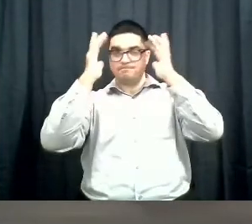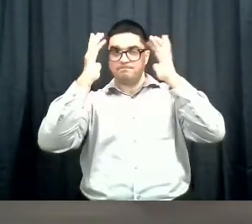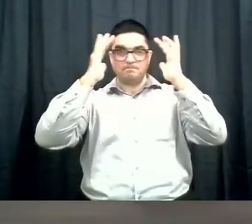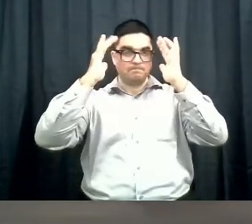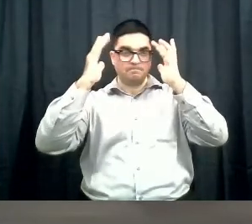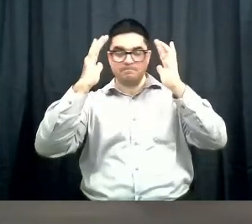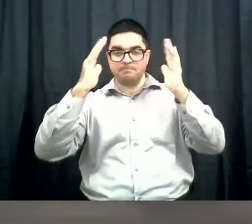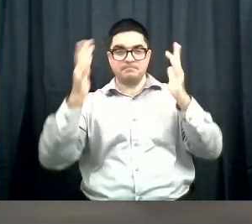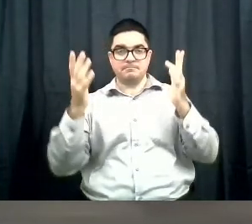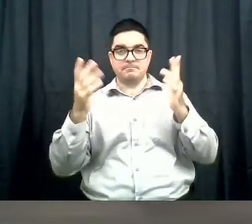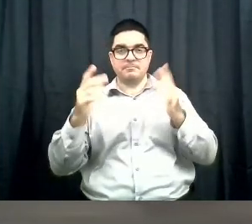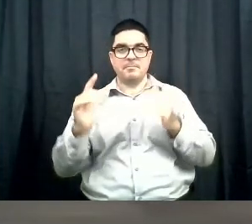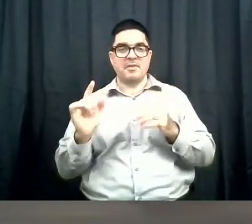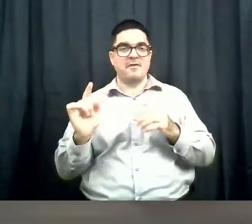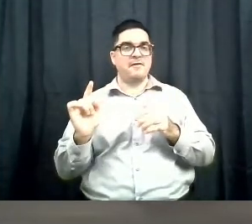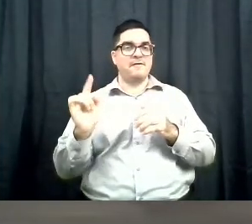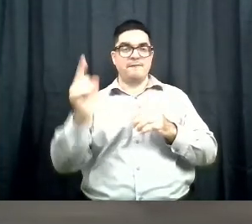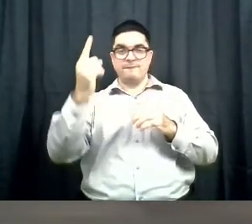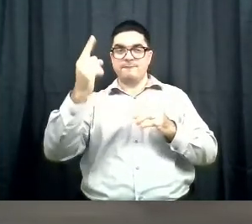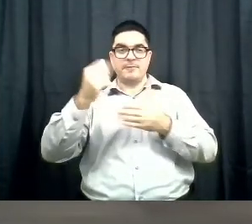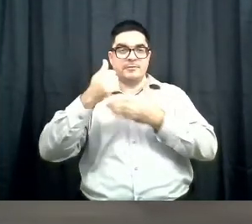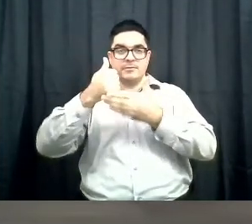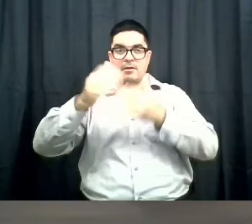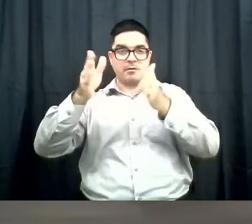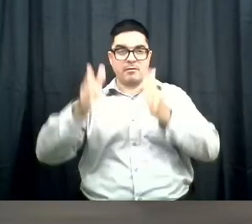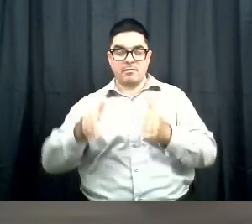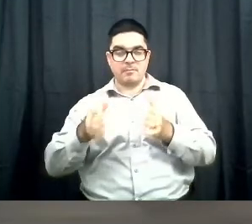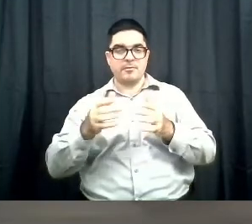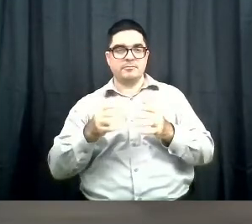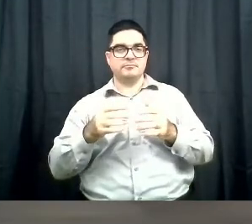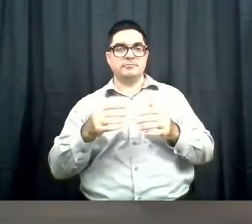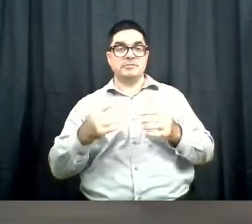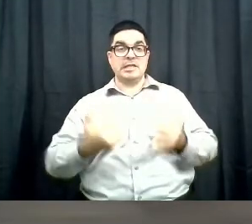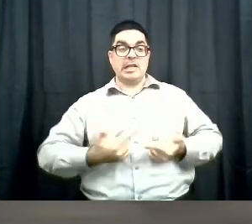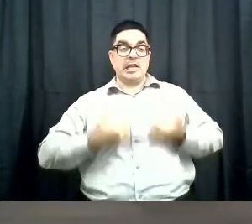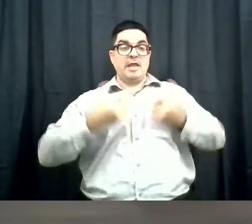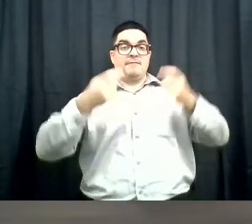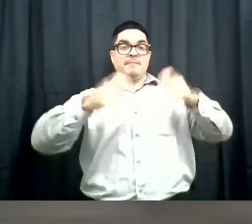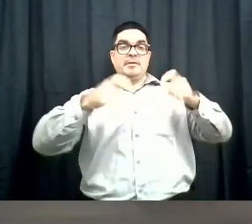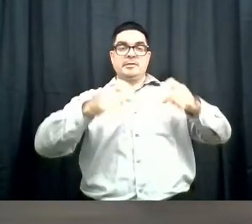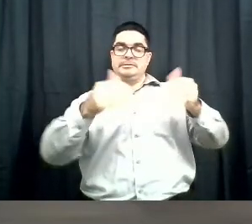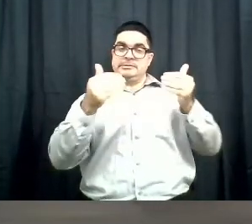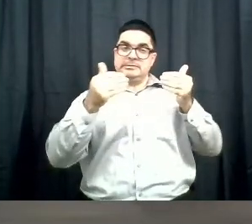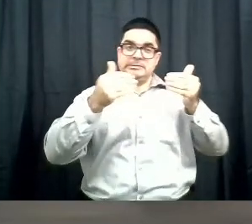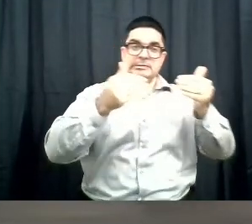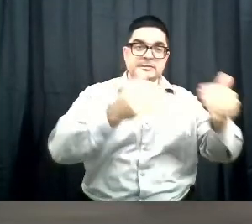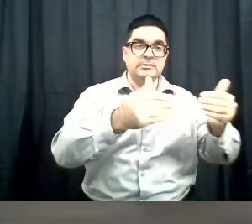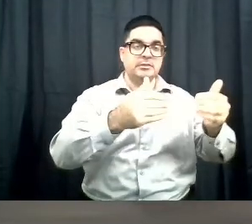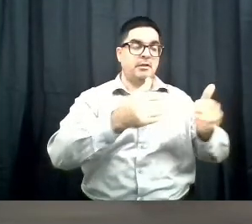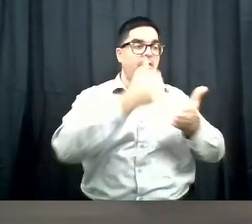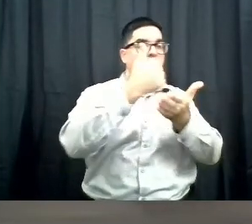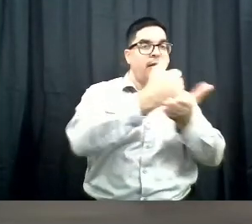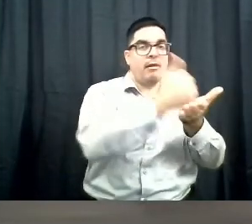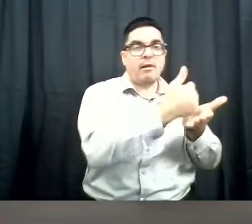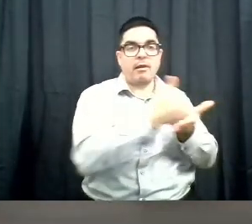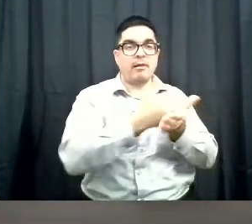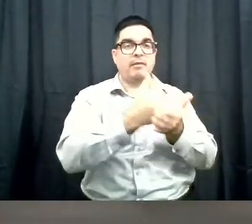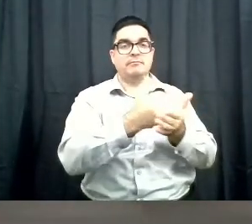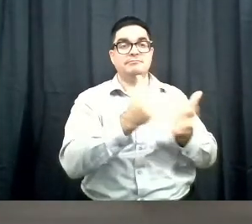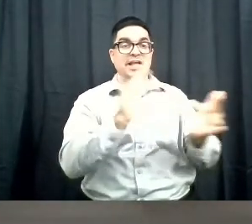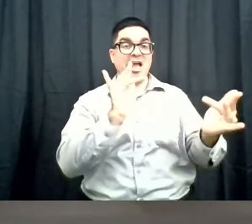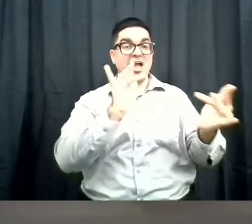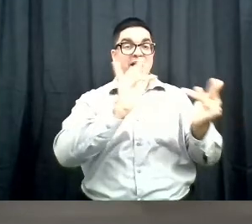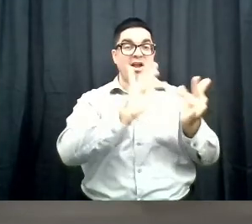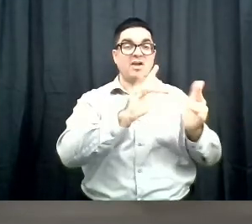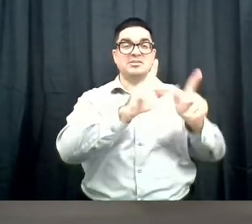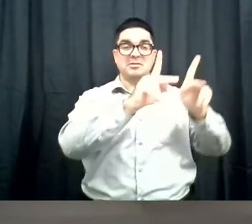responders sacrifice their lives to protect the lives of others, where many have contracted the deadly disease as a result of having contact with the public